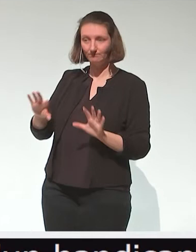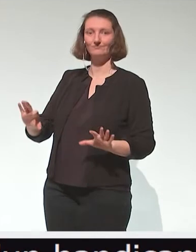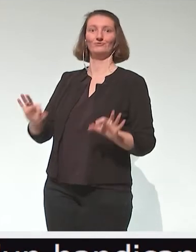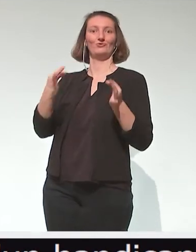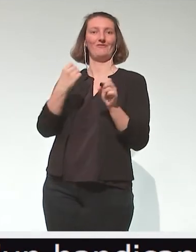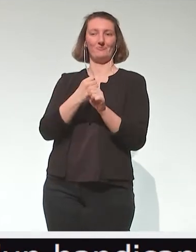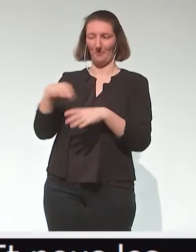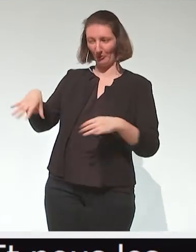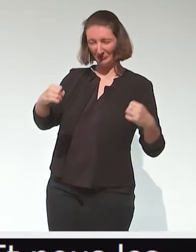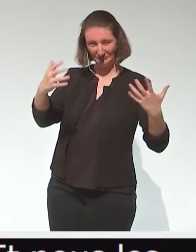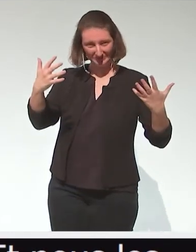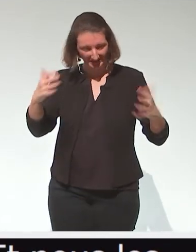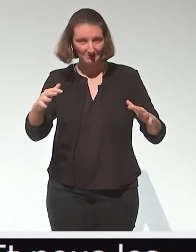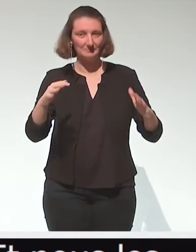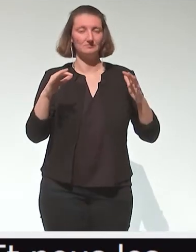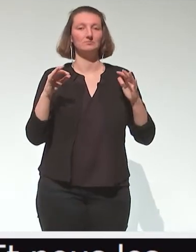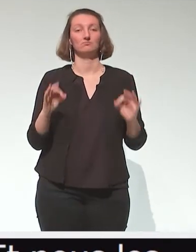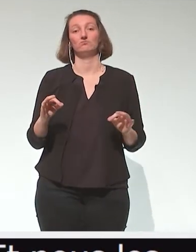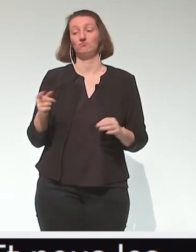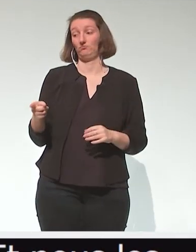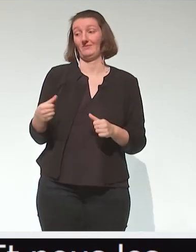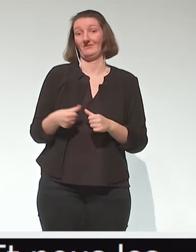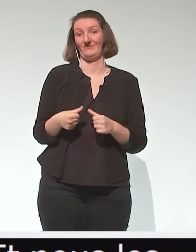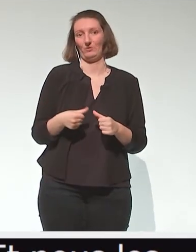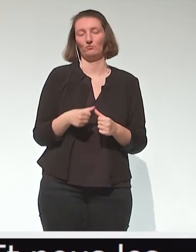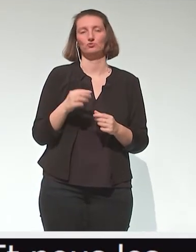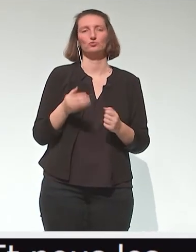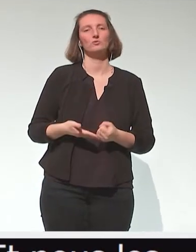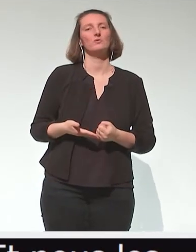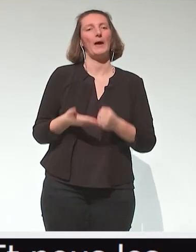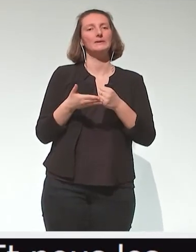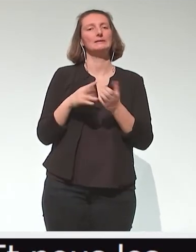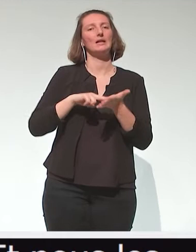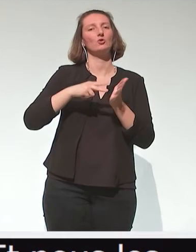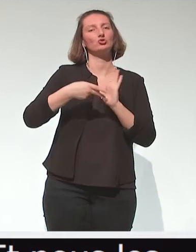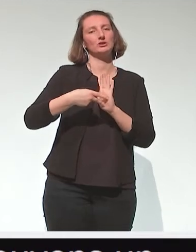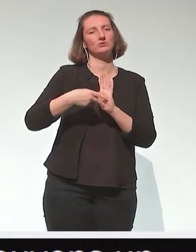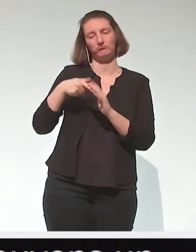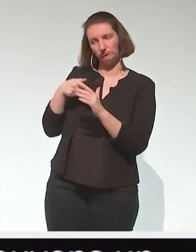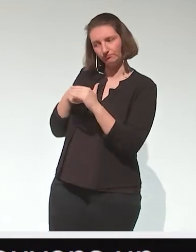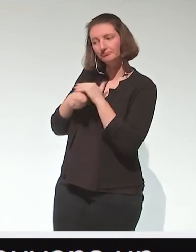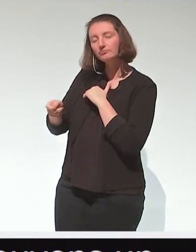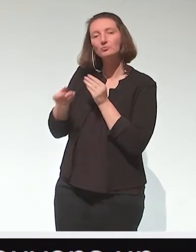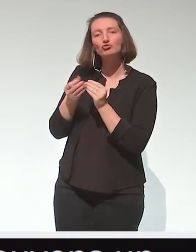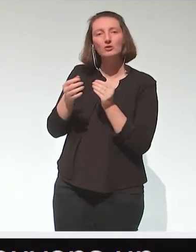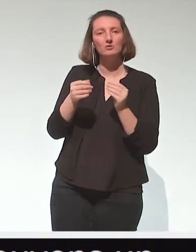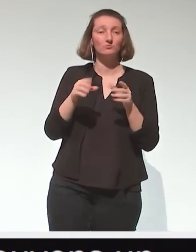receive assistive technology for free. They receive a voucher and they can buy with the